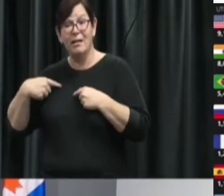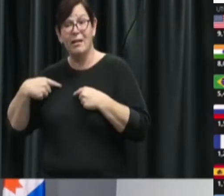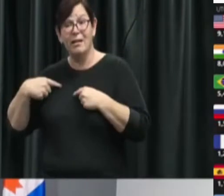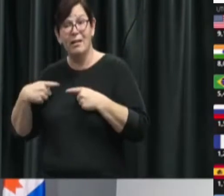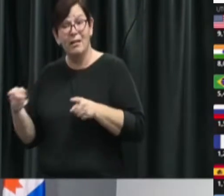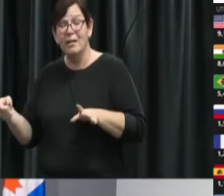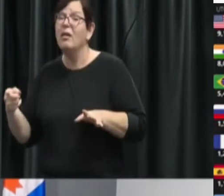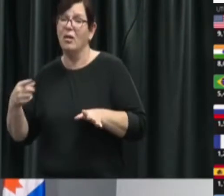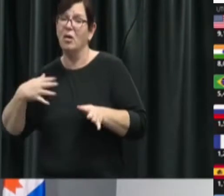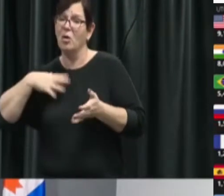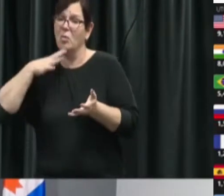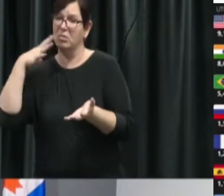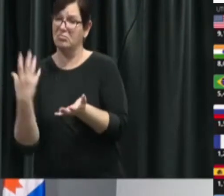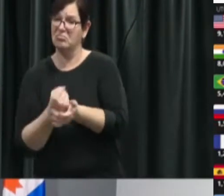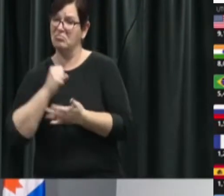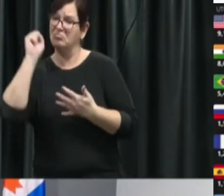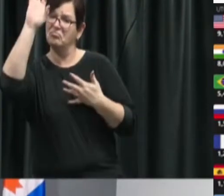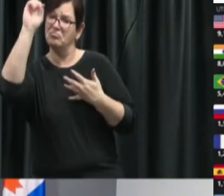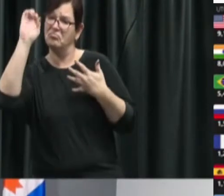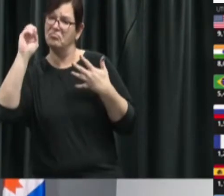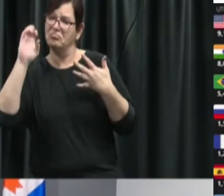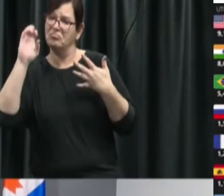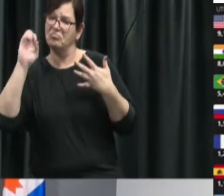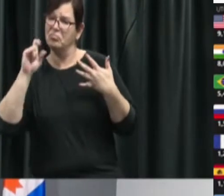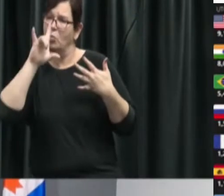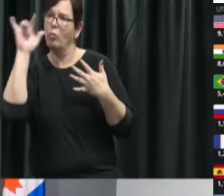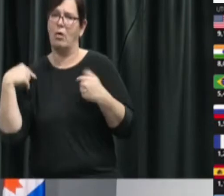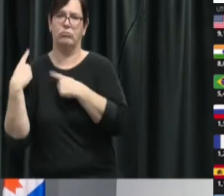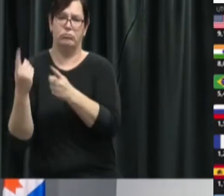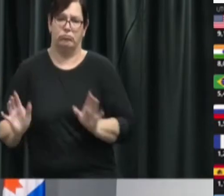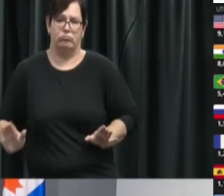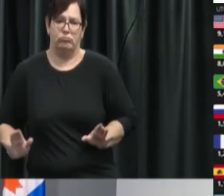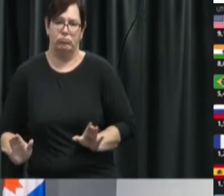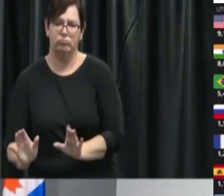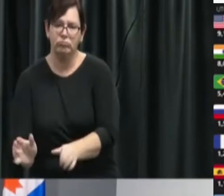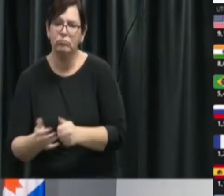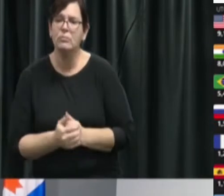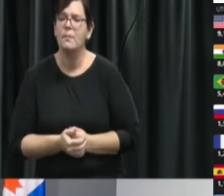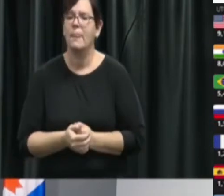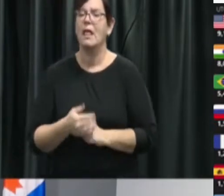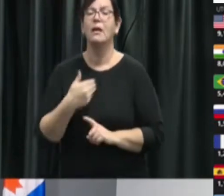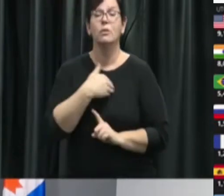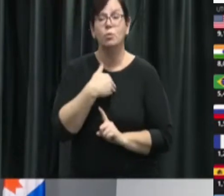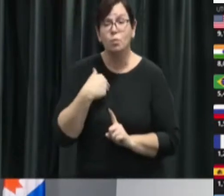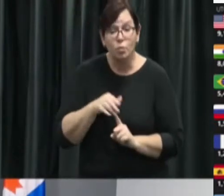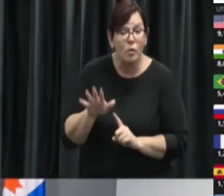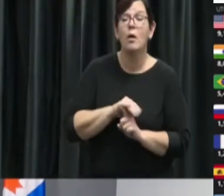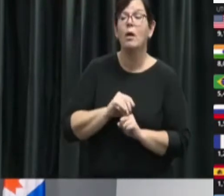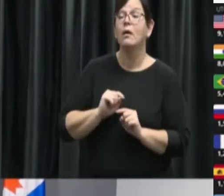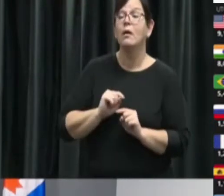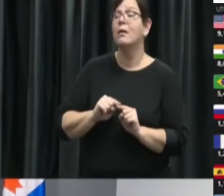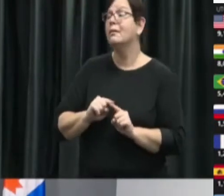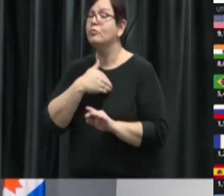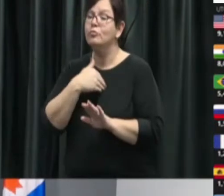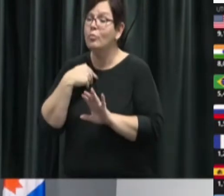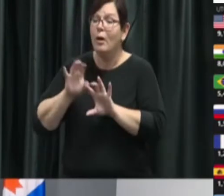Our work in Northwest Toronto and in any part of Toronto where the pandemic has or may yet hit